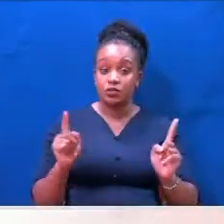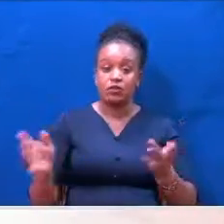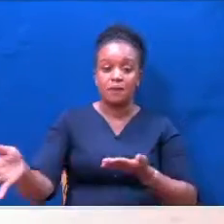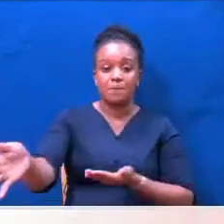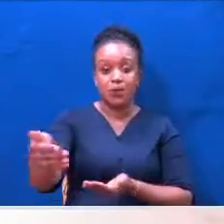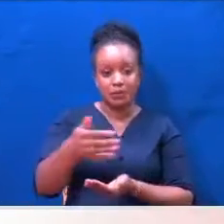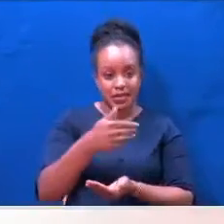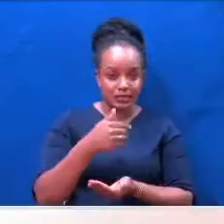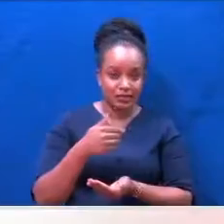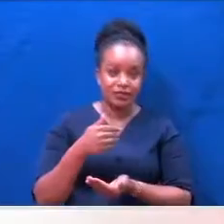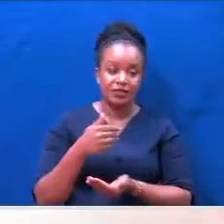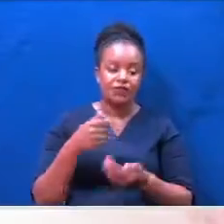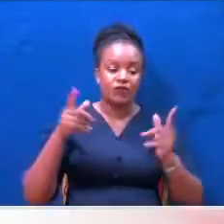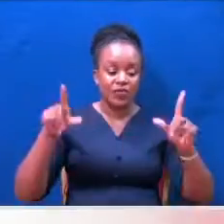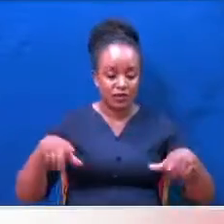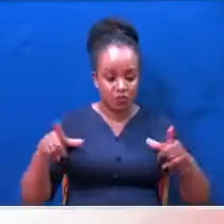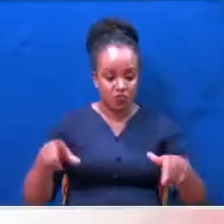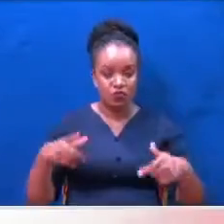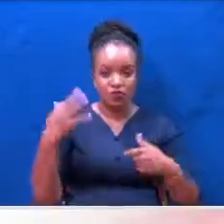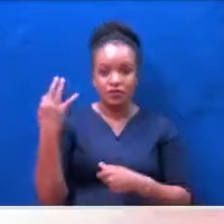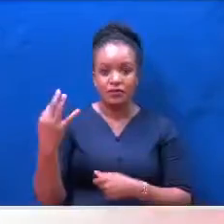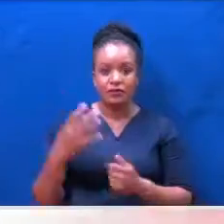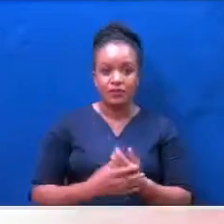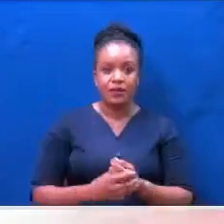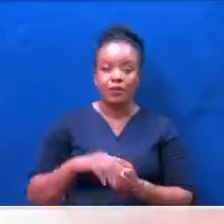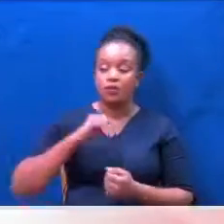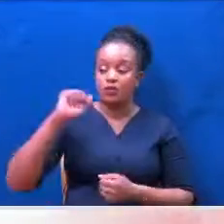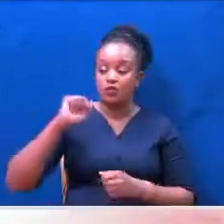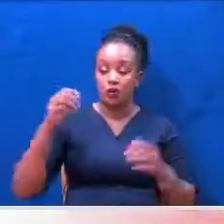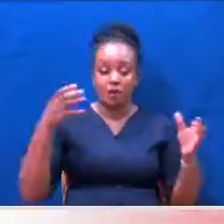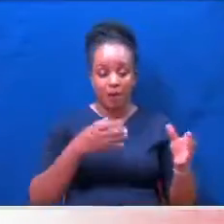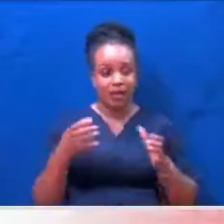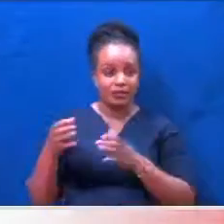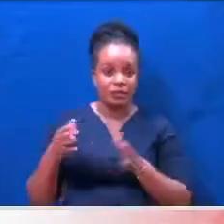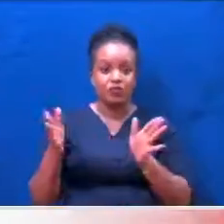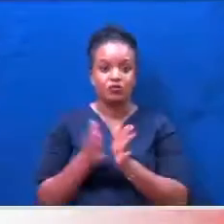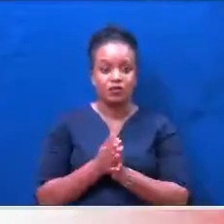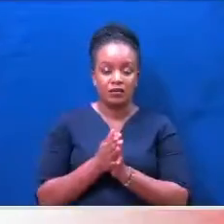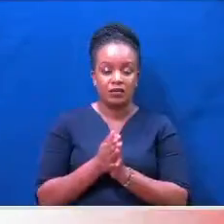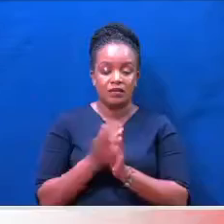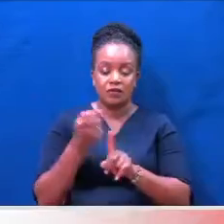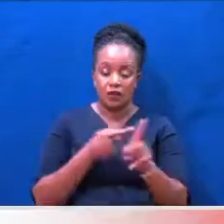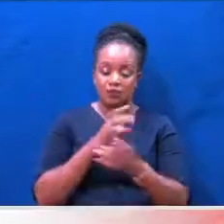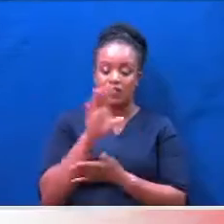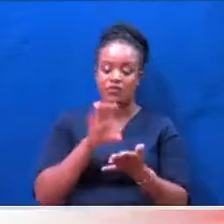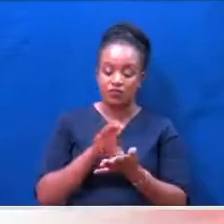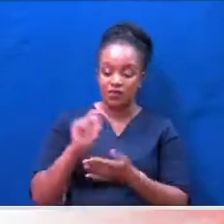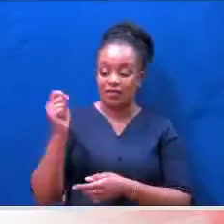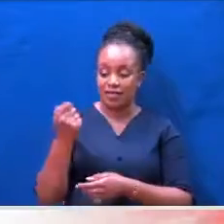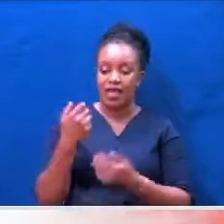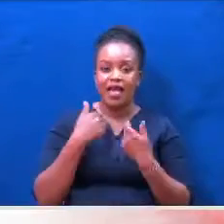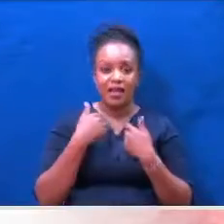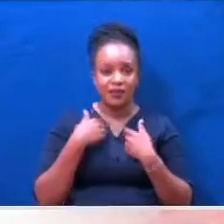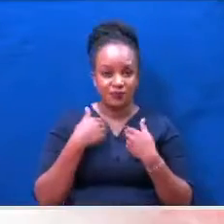mobilizing for Limuru 3. Political parties with origin out of central Kenya have been eyeing